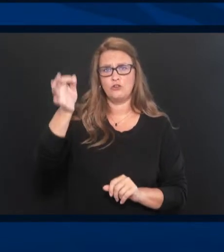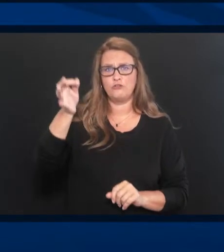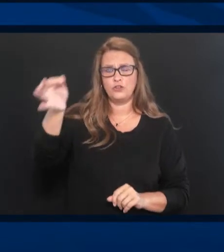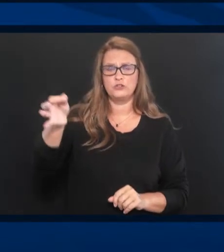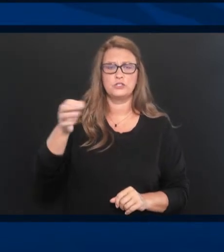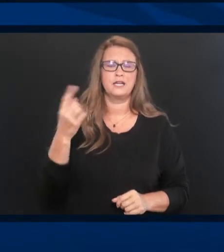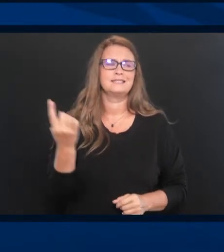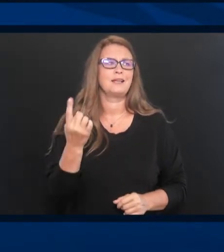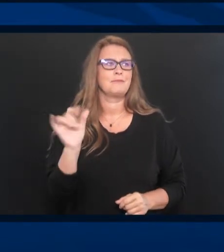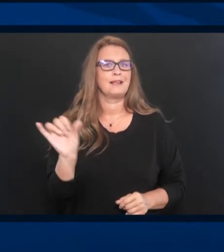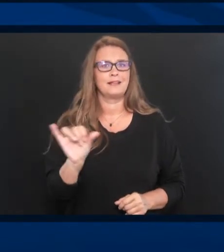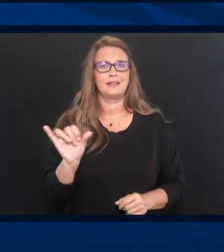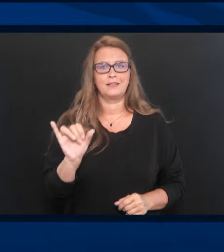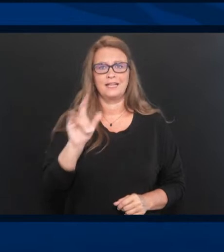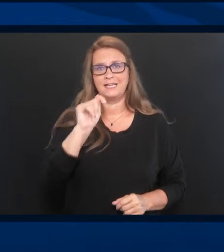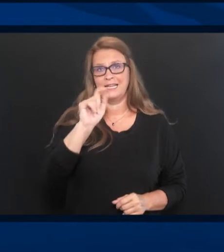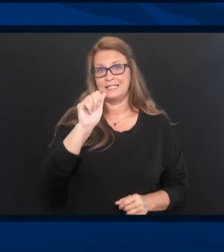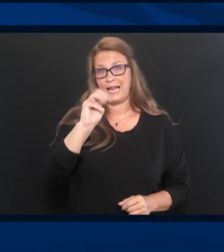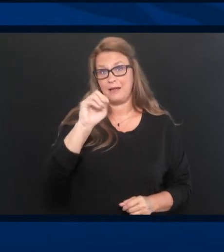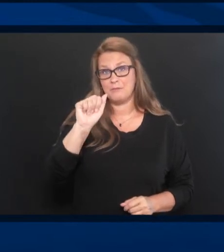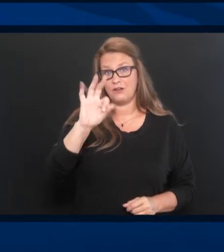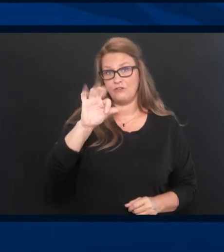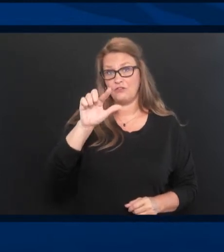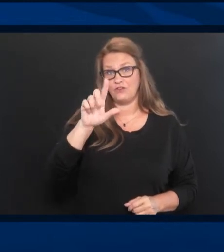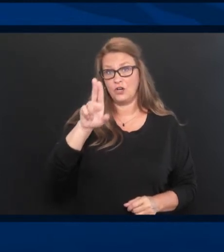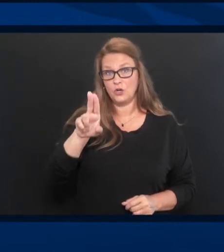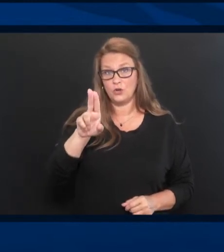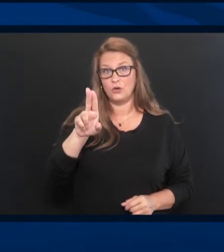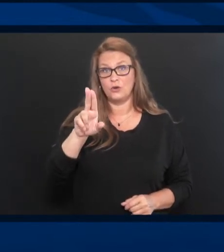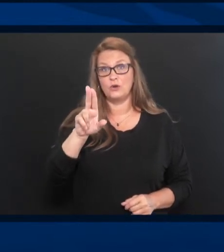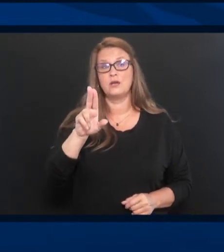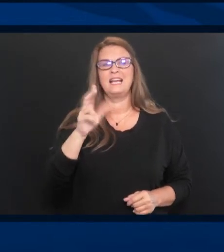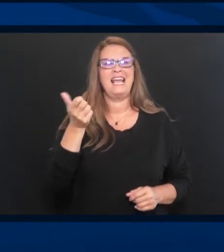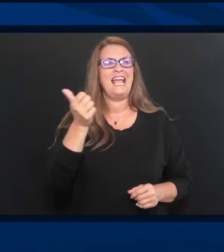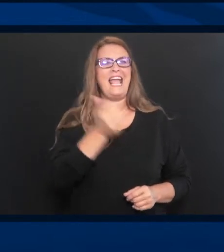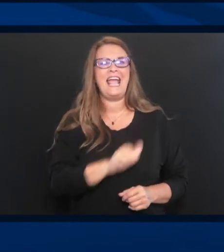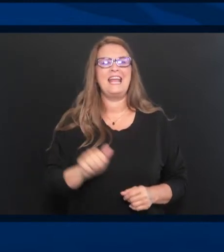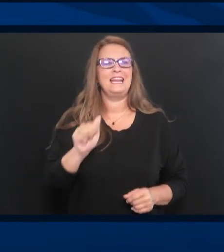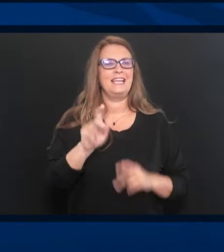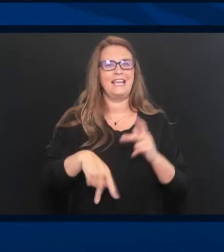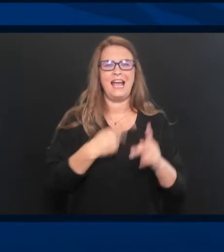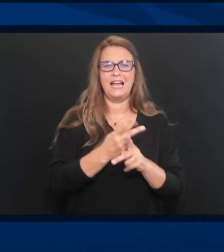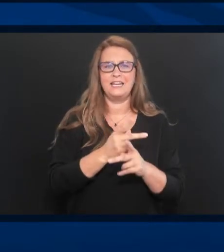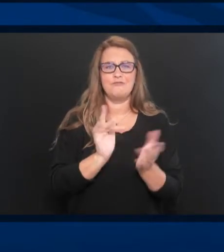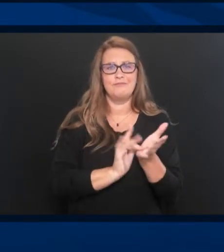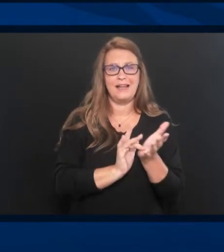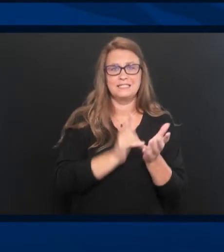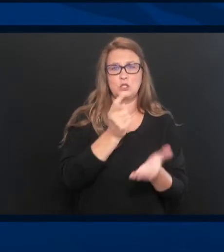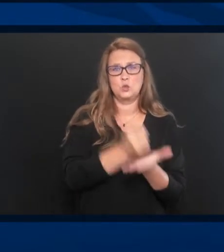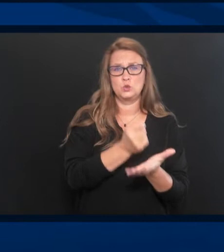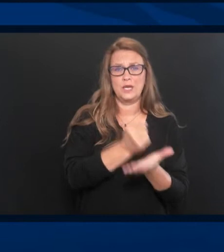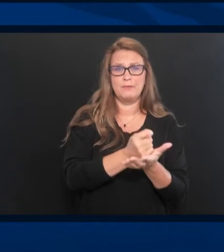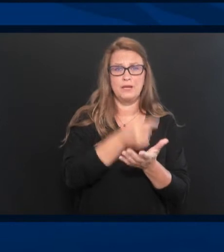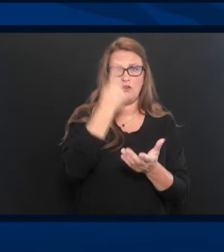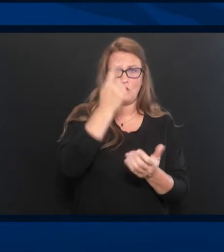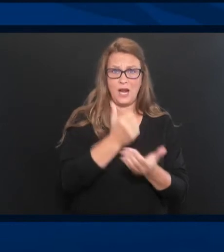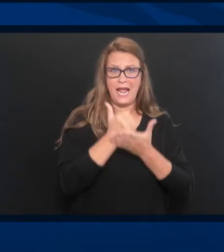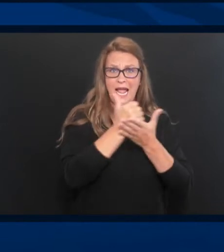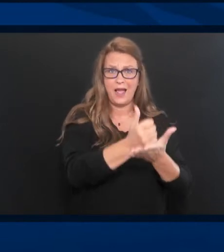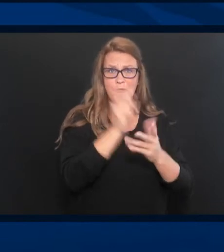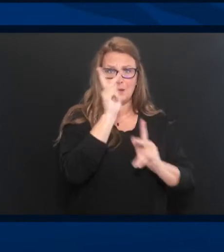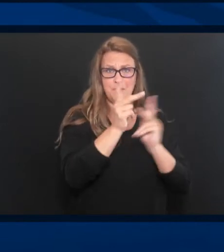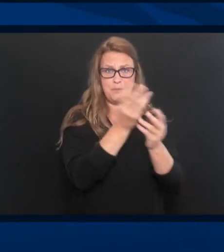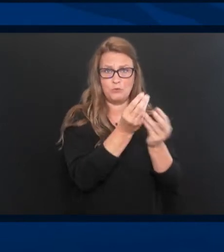like Tamiflu for the flu. Is there a push to make any treatments available like that down the road? Have you heard